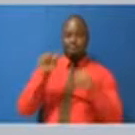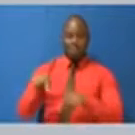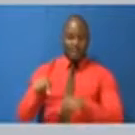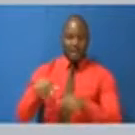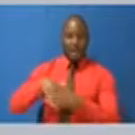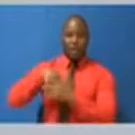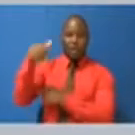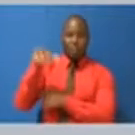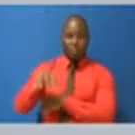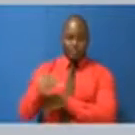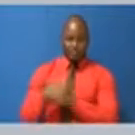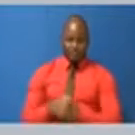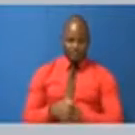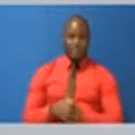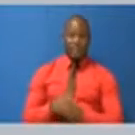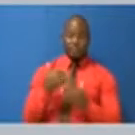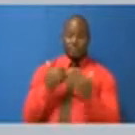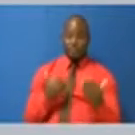out